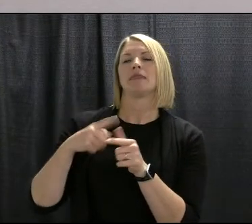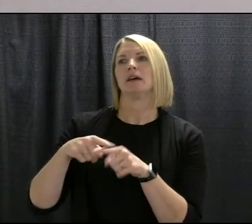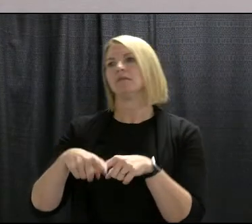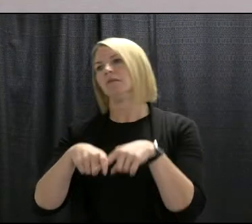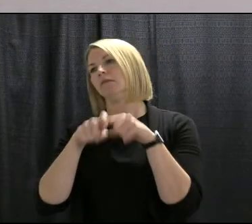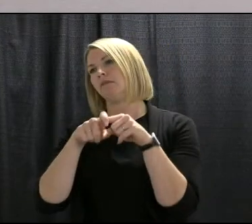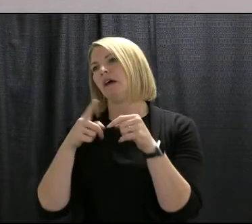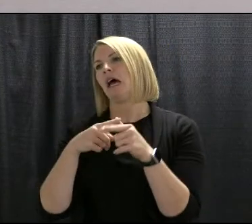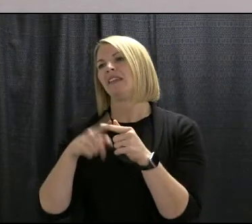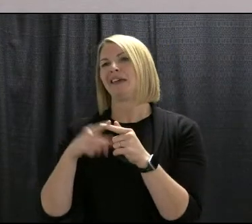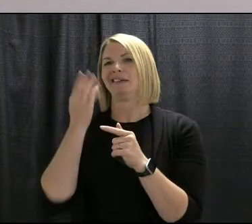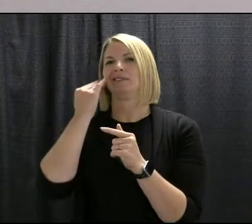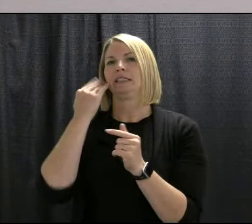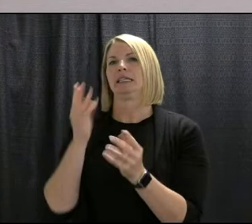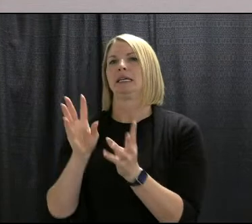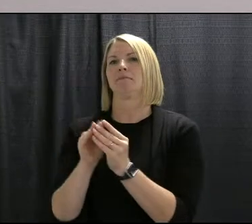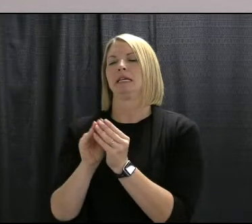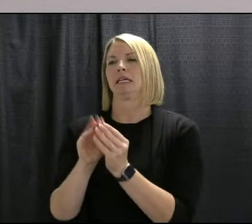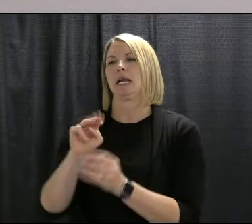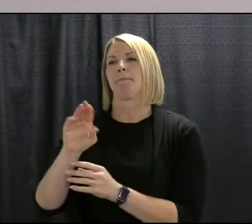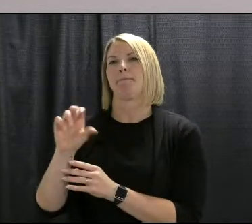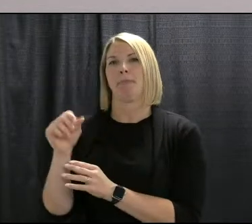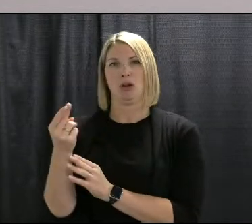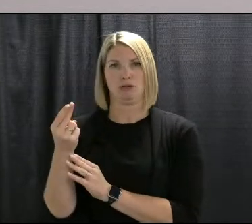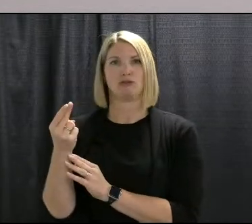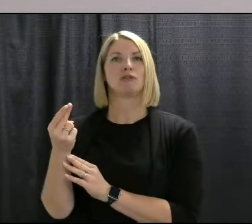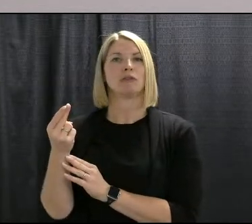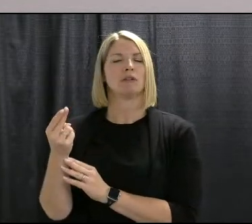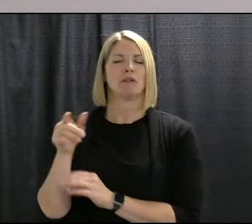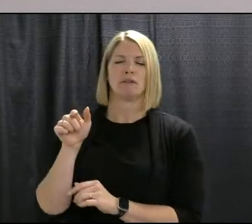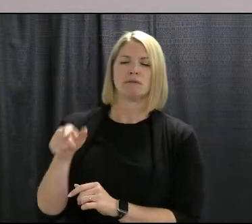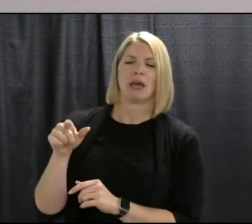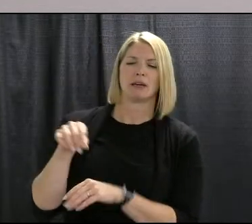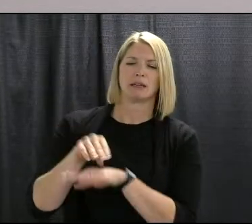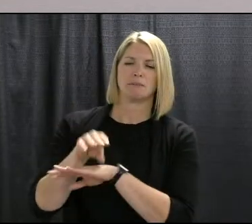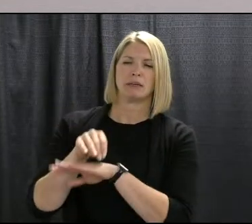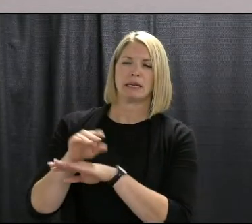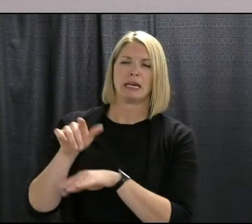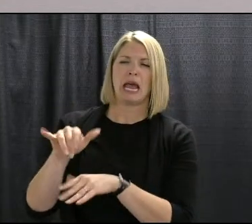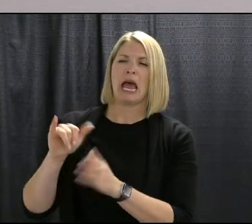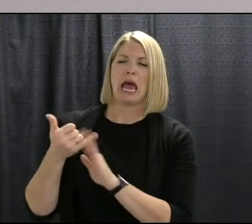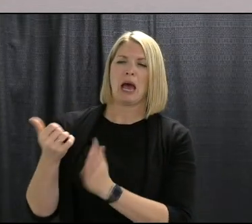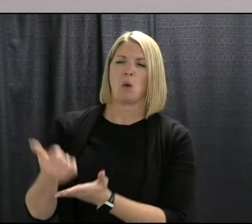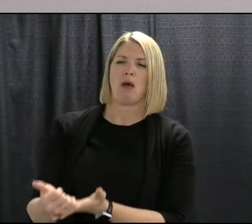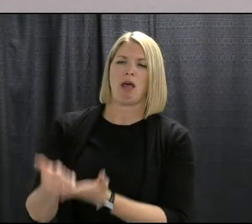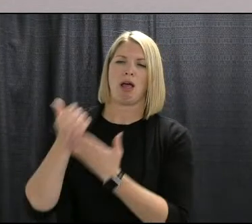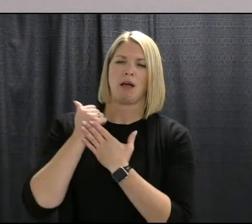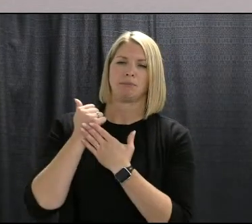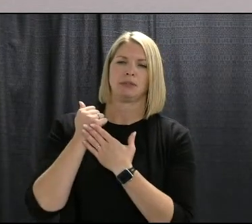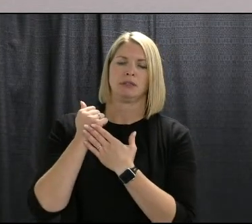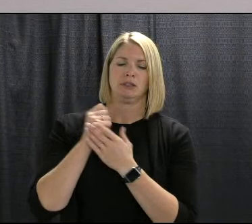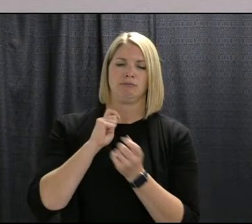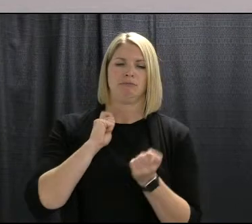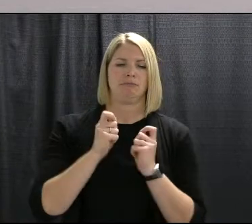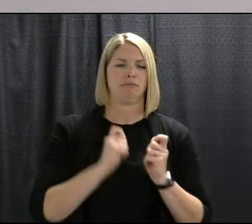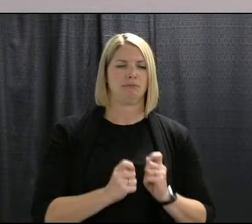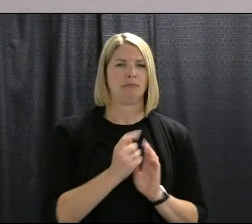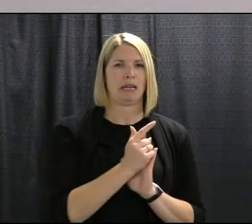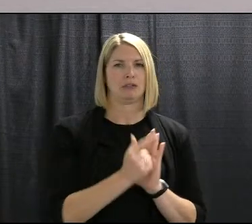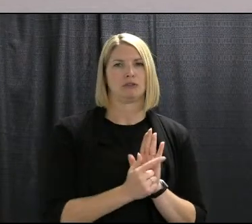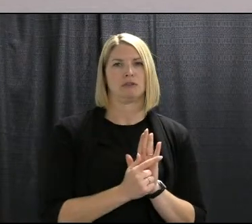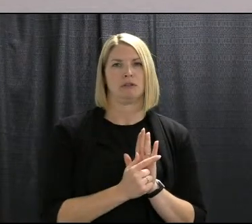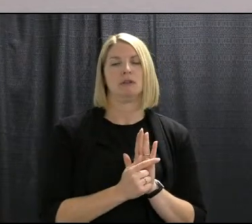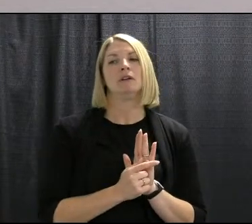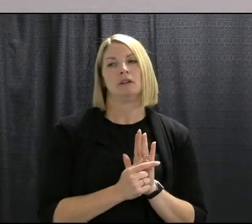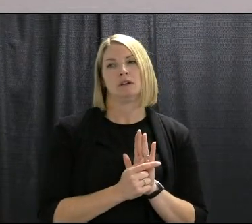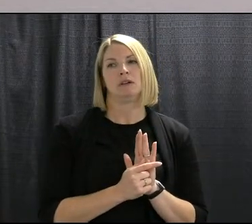like that. How did the work of that committee inform this legislation, if at all? Well, I want to say work that